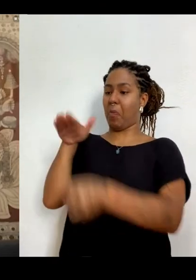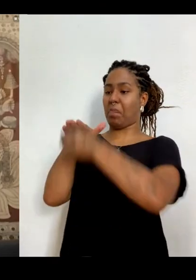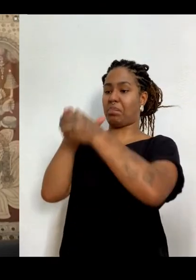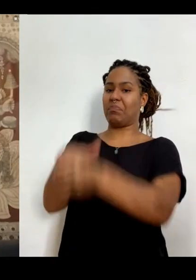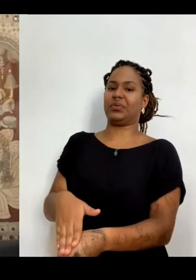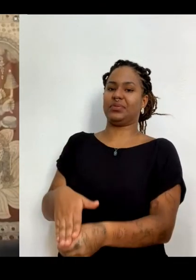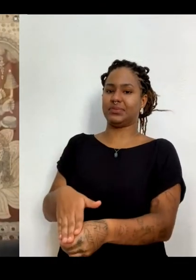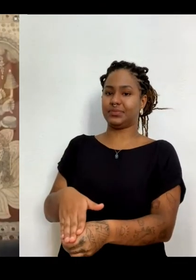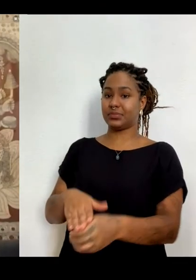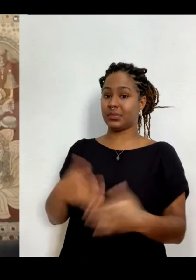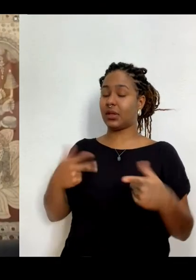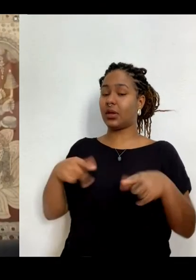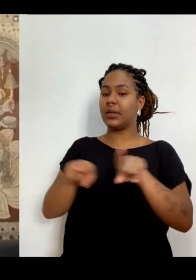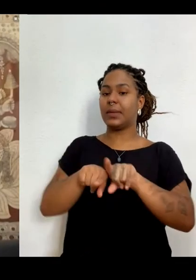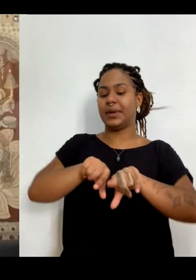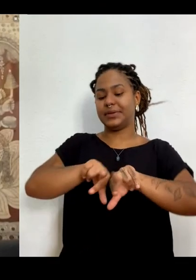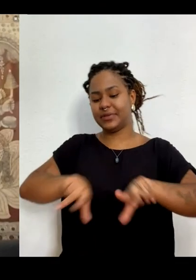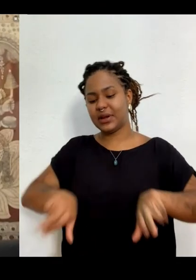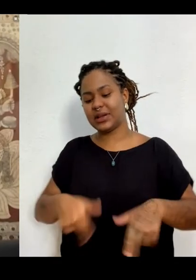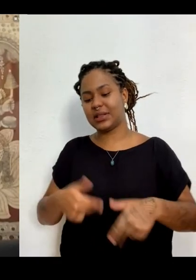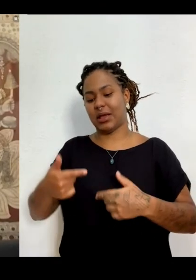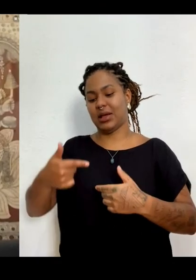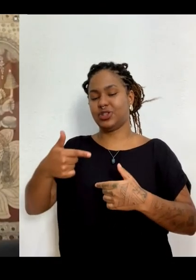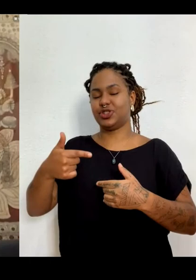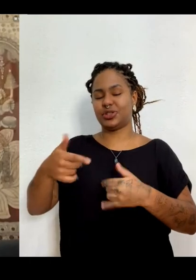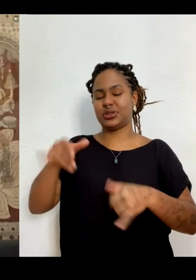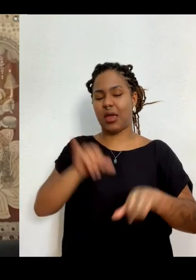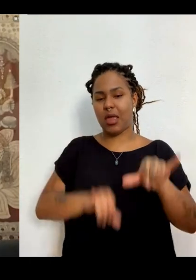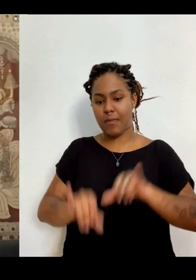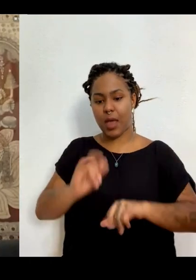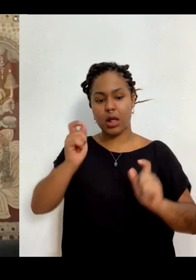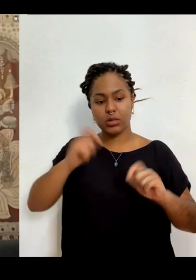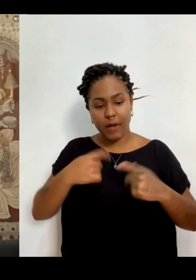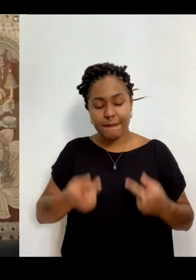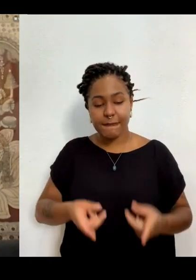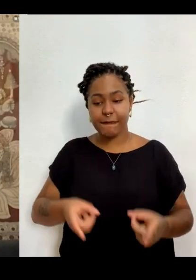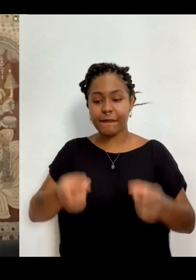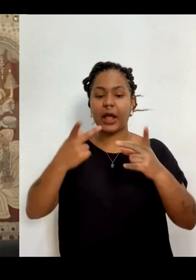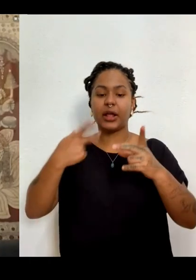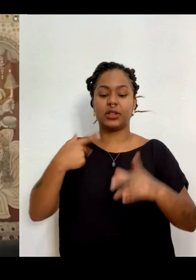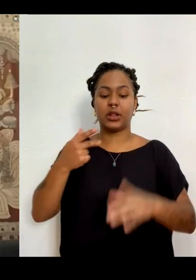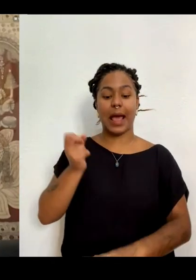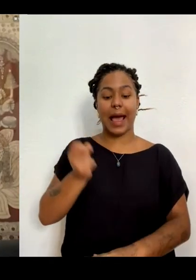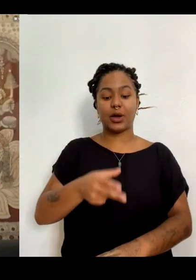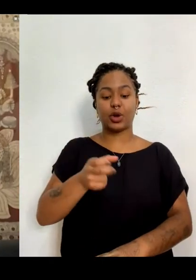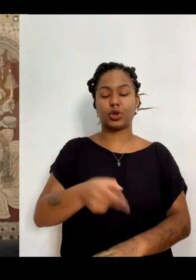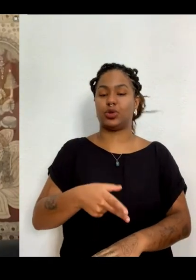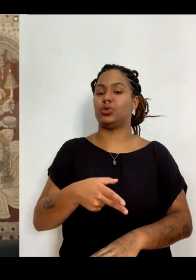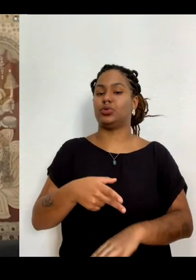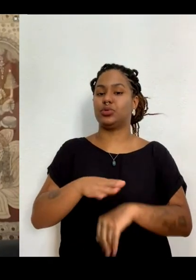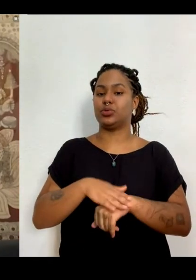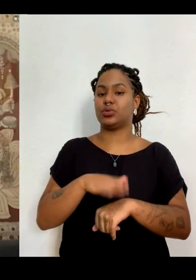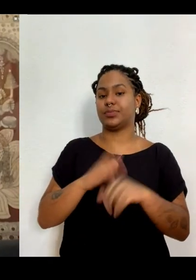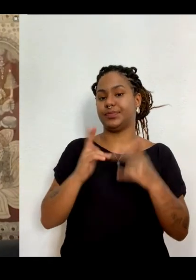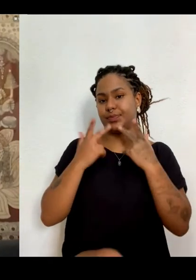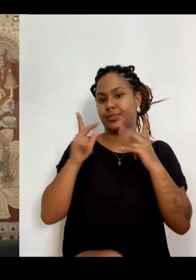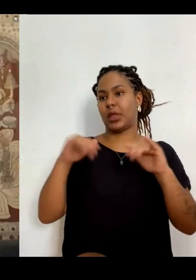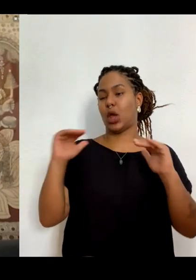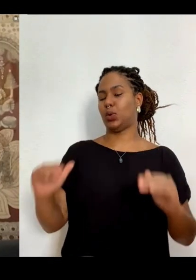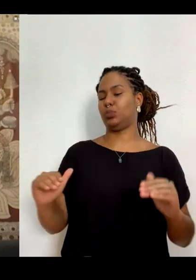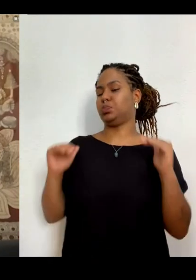to be declared Superior and improved local seeds had to be declared inferior and primitive and wiped